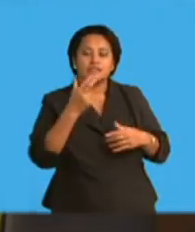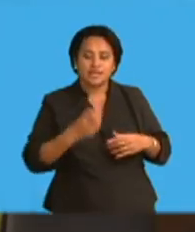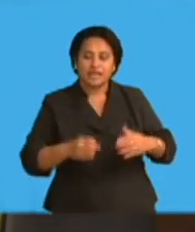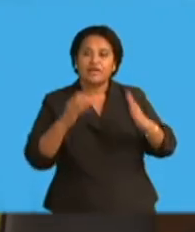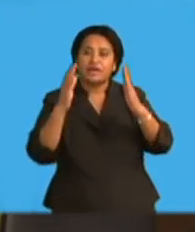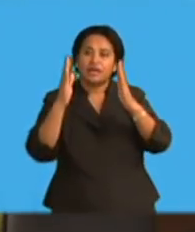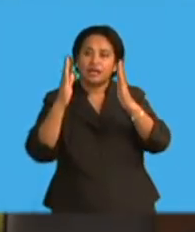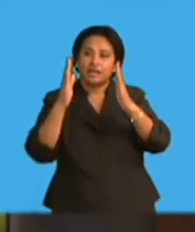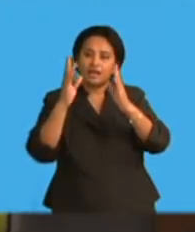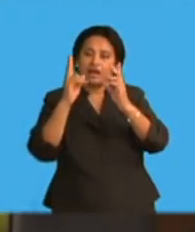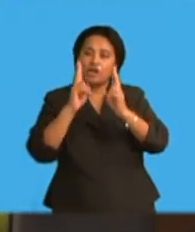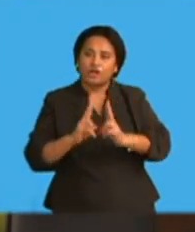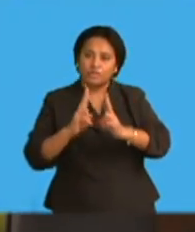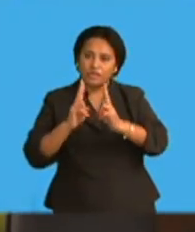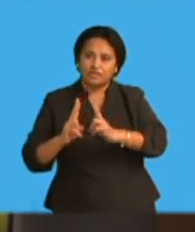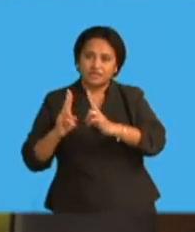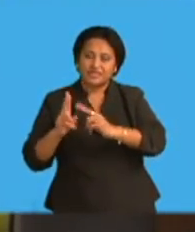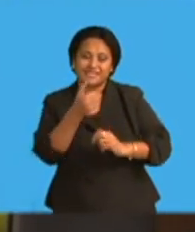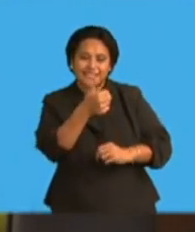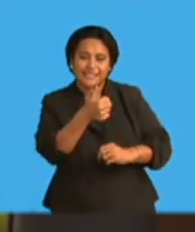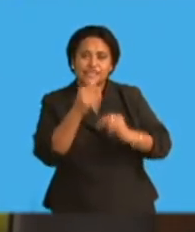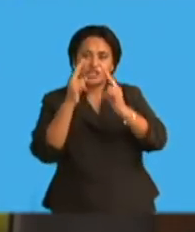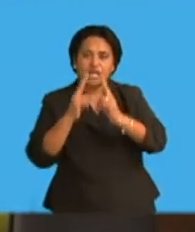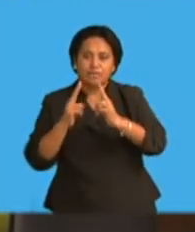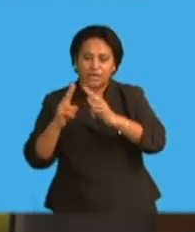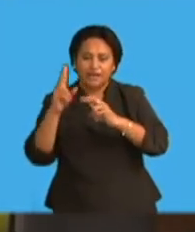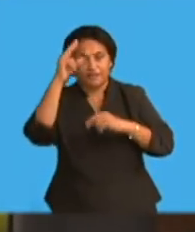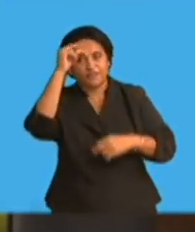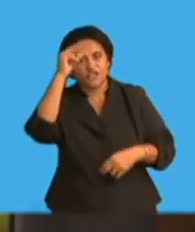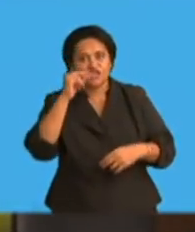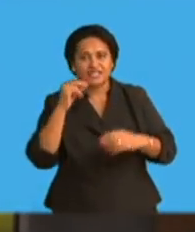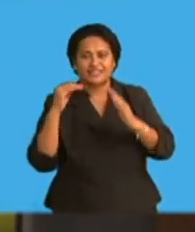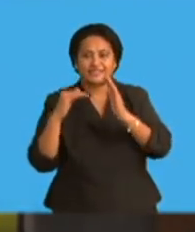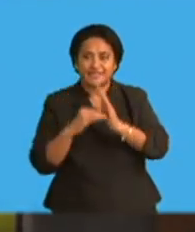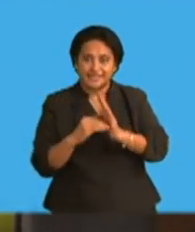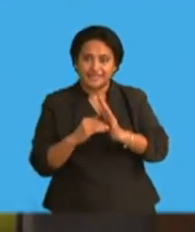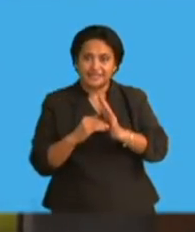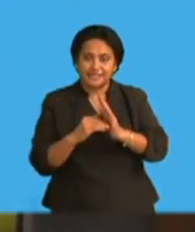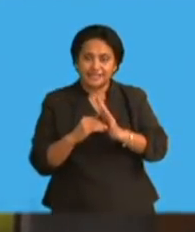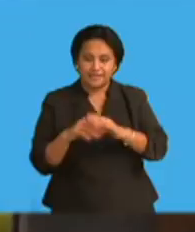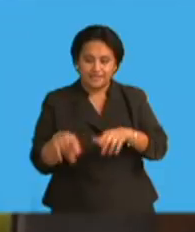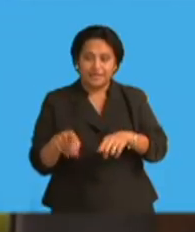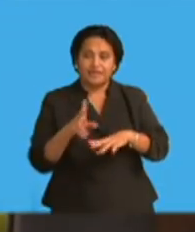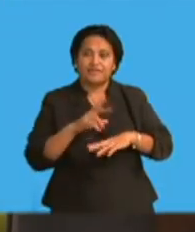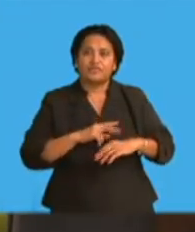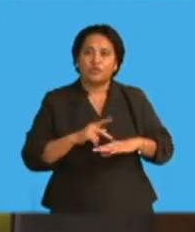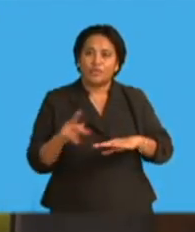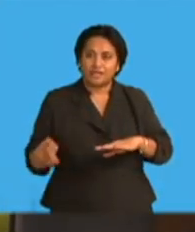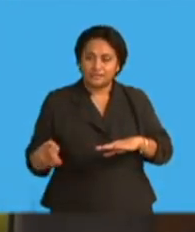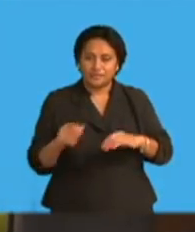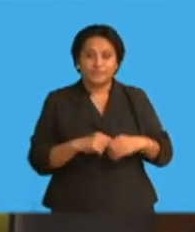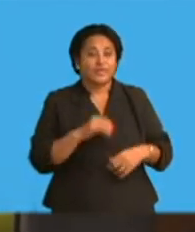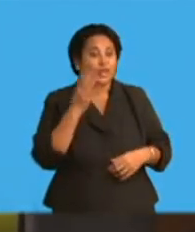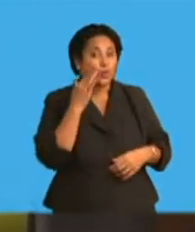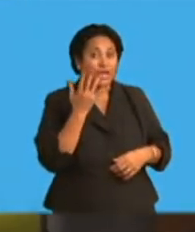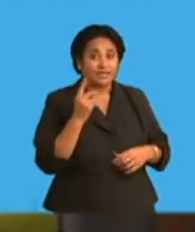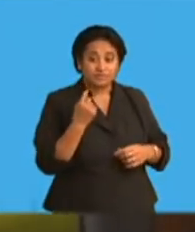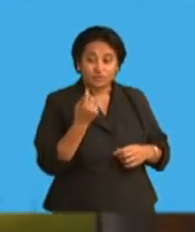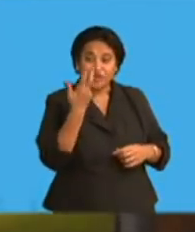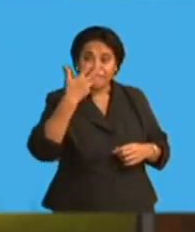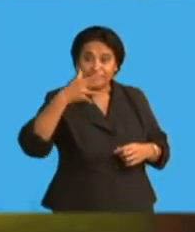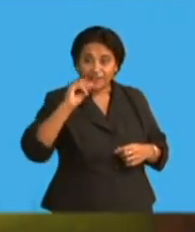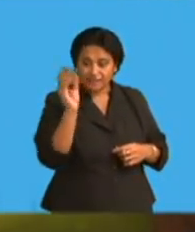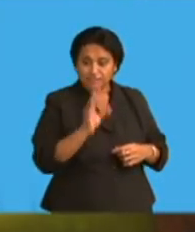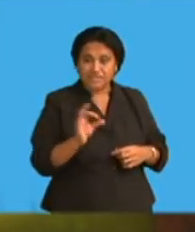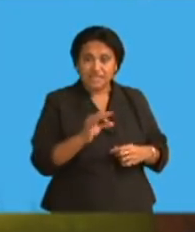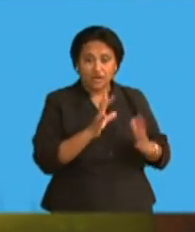Fijians. 6 urban Fijian seats. When nearly 50% of the voters of Itauke were living in